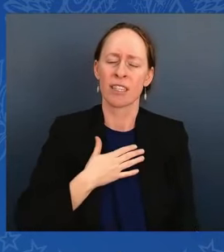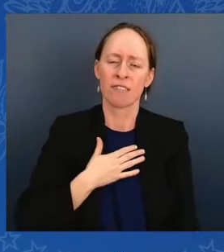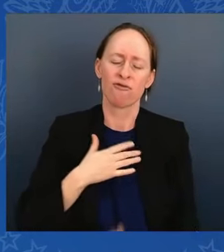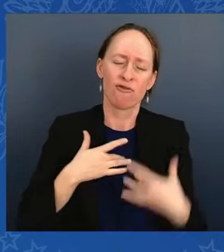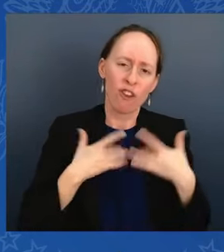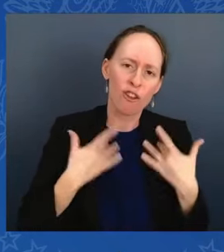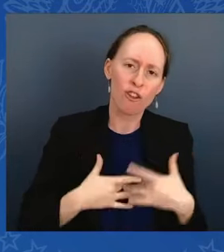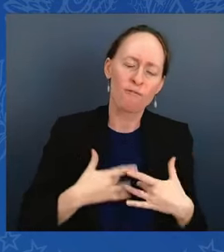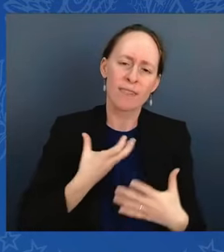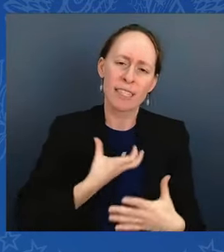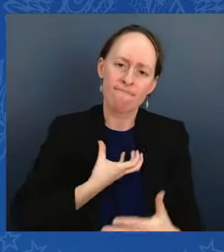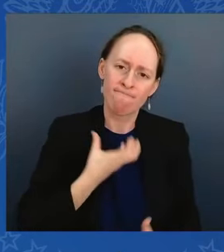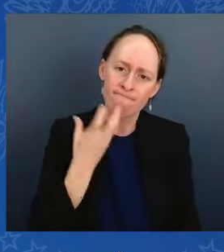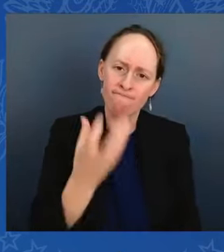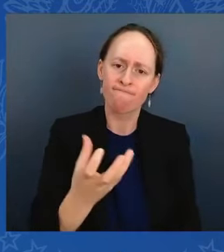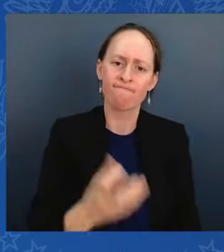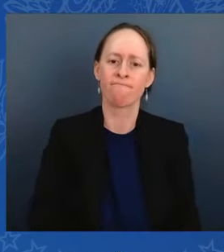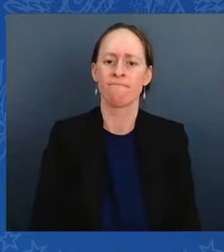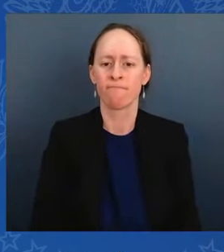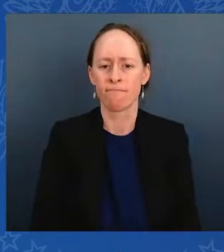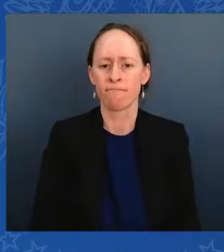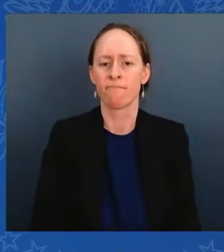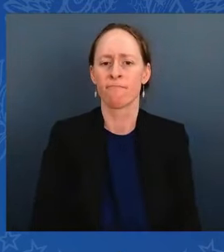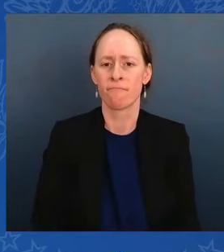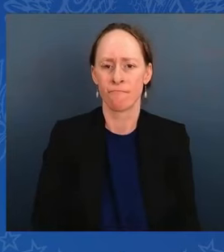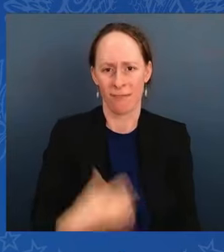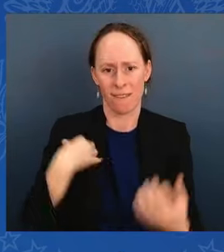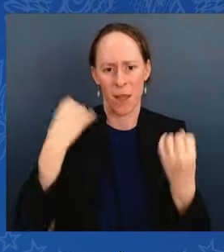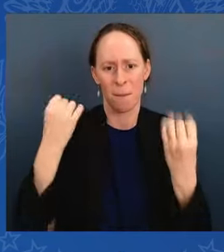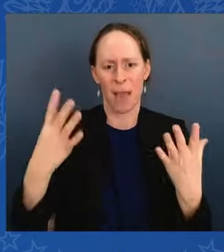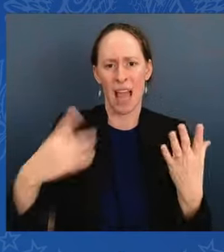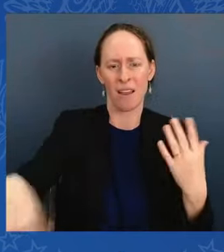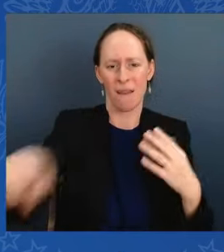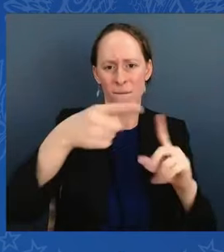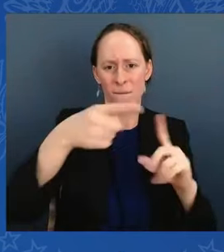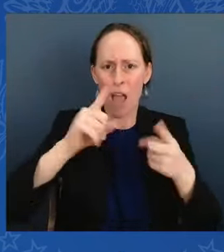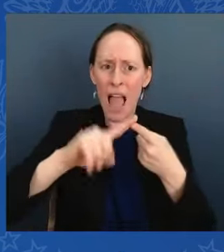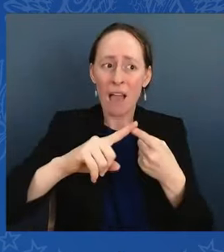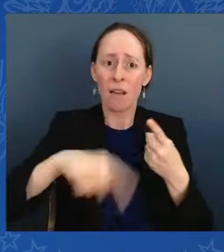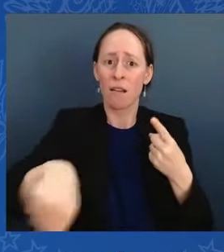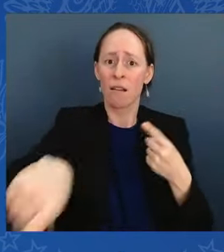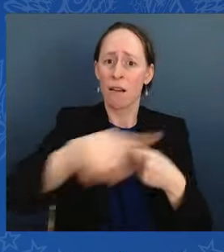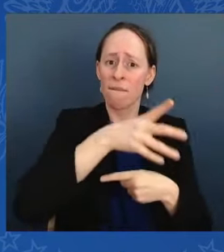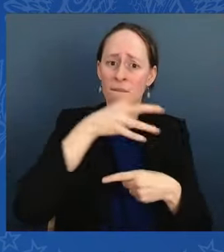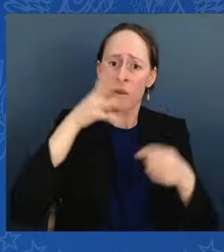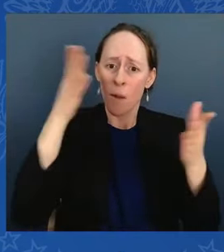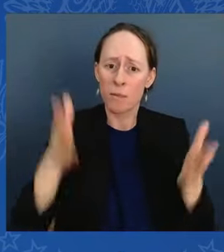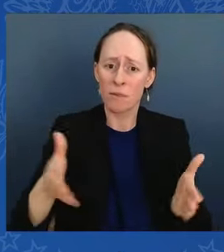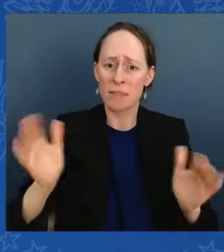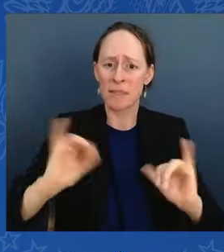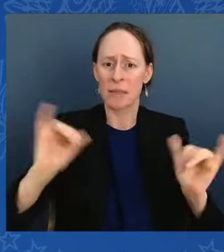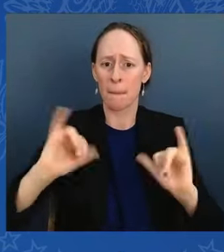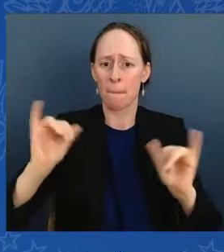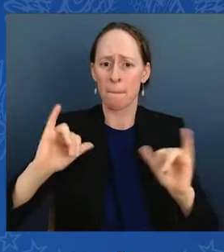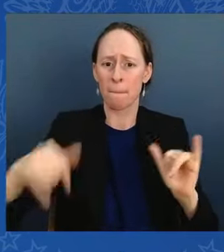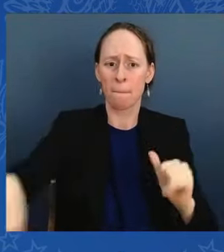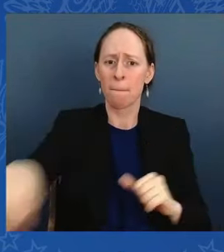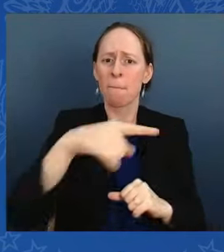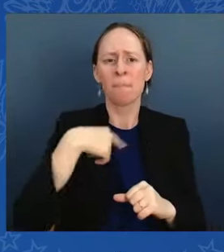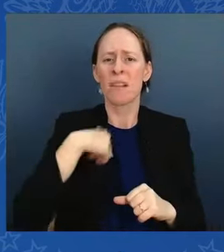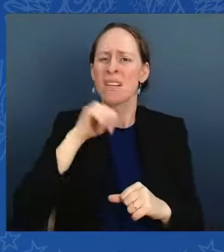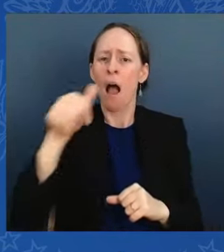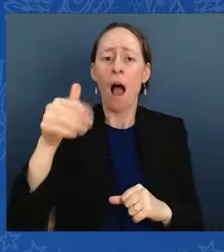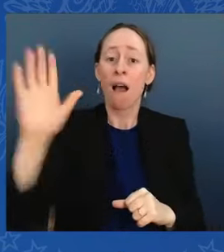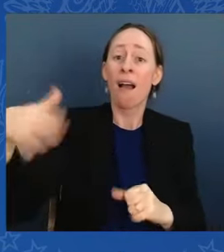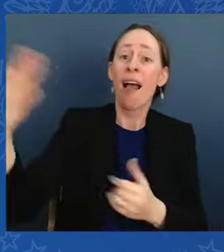And I got a lot of friends in the business, and I can tell you they're the same way. We don't look to get handouts or things like that,